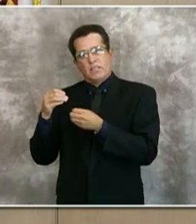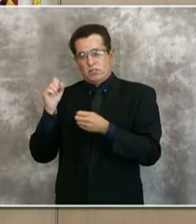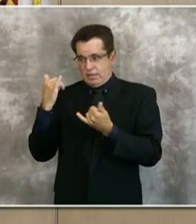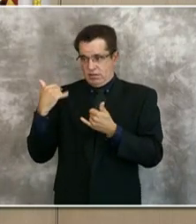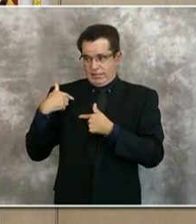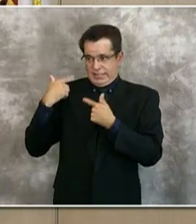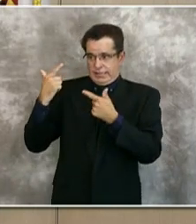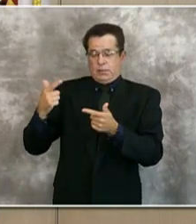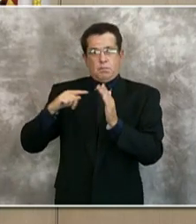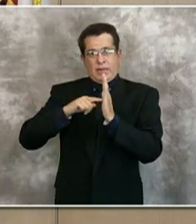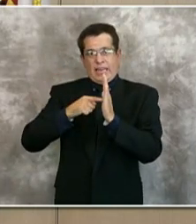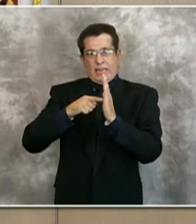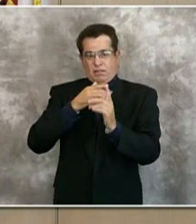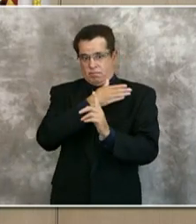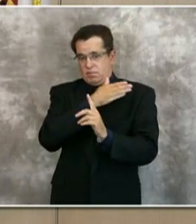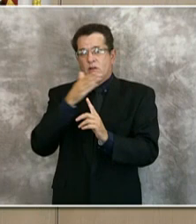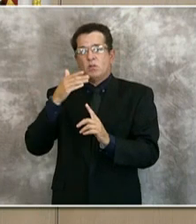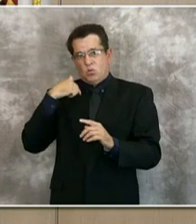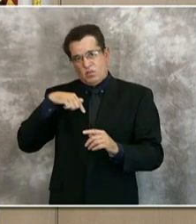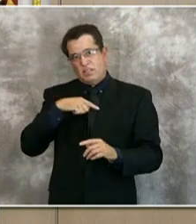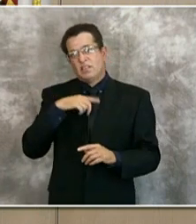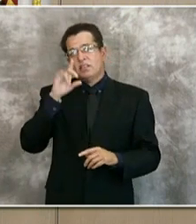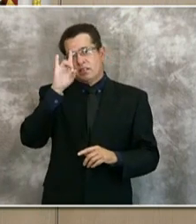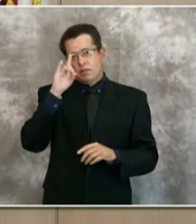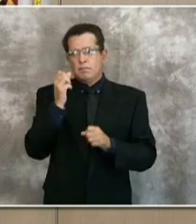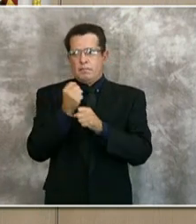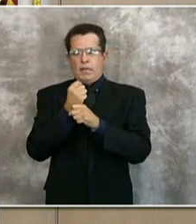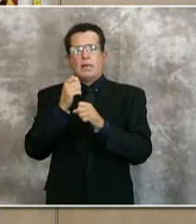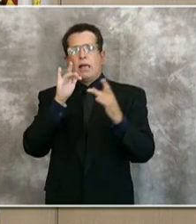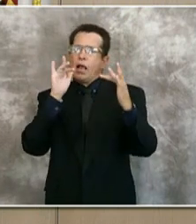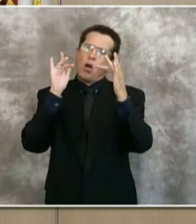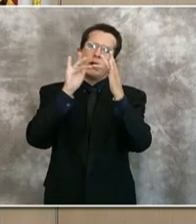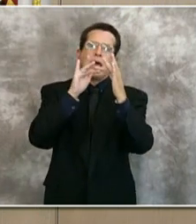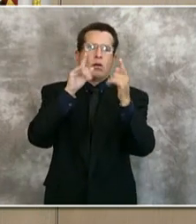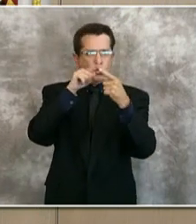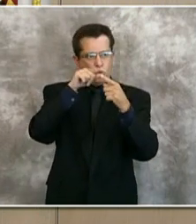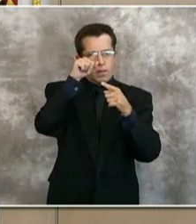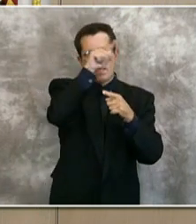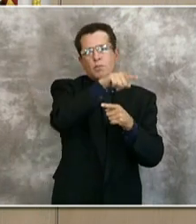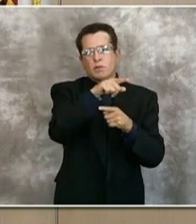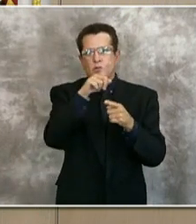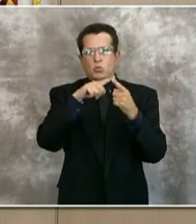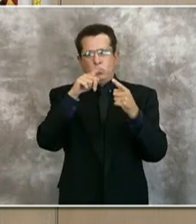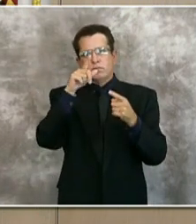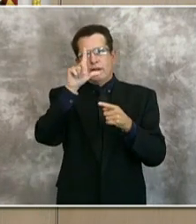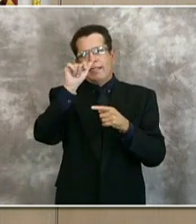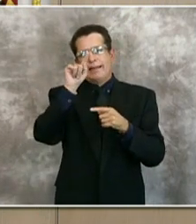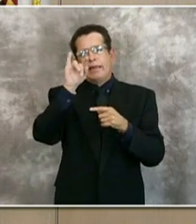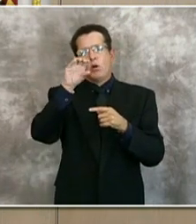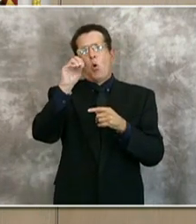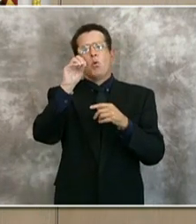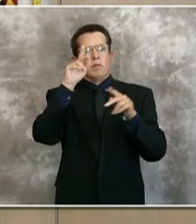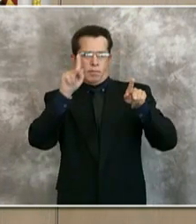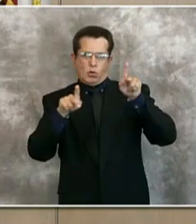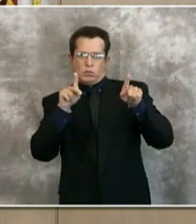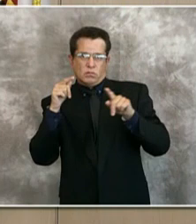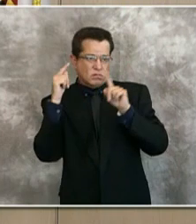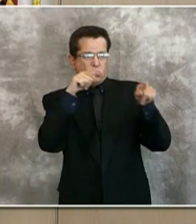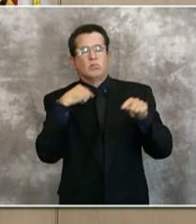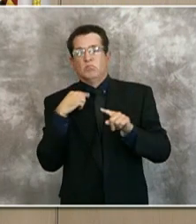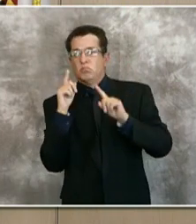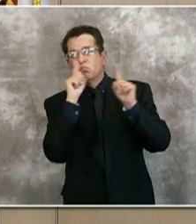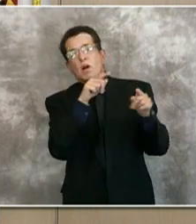of this pandemic, we have made outreach to the Latino population as we looked at the